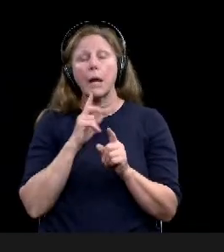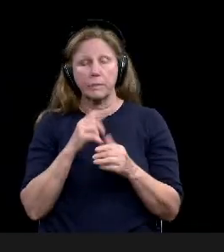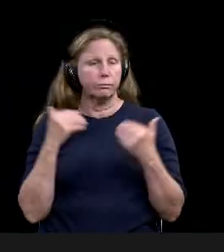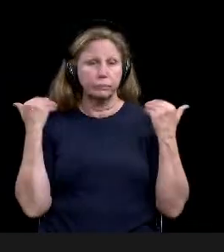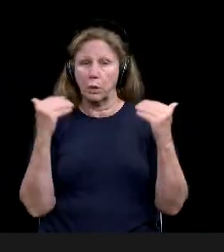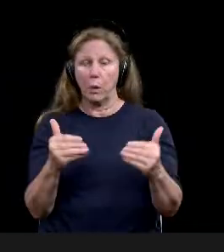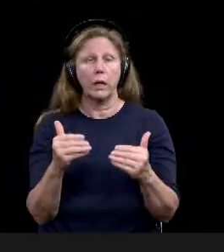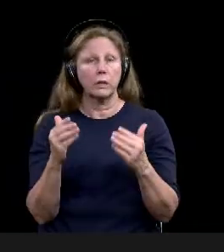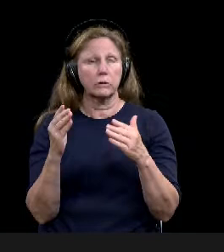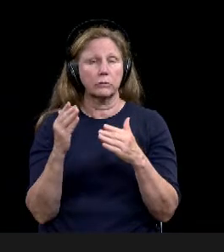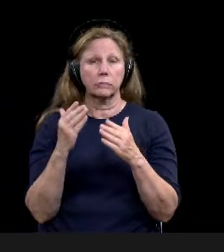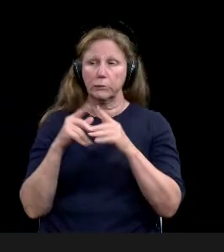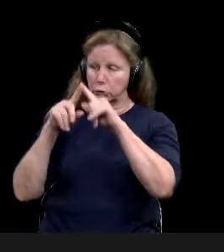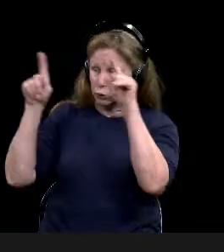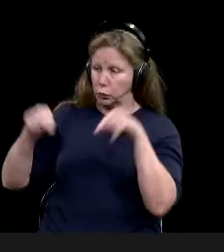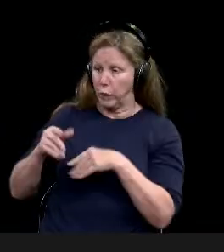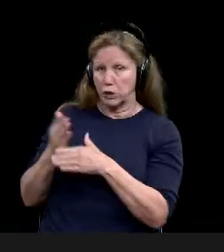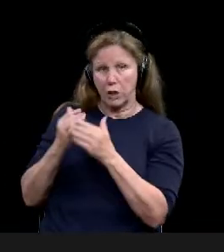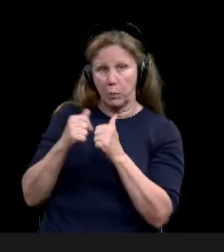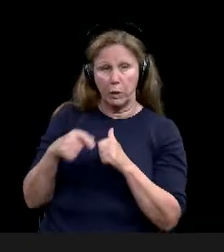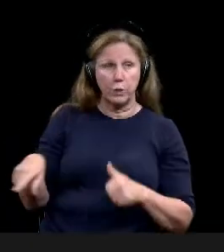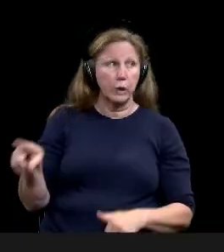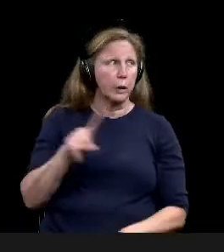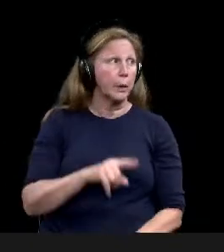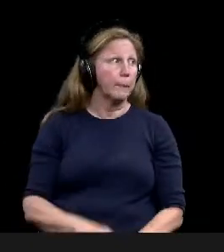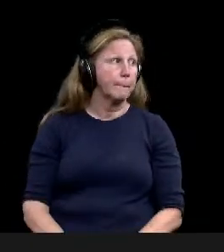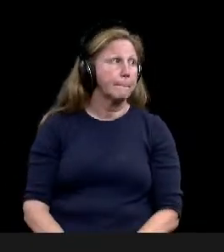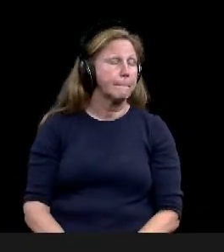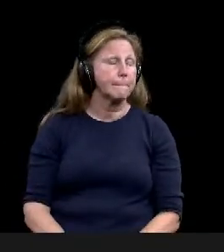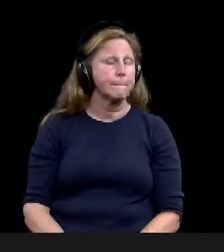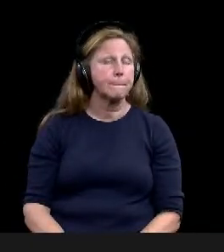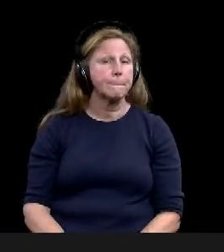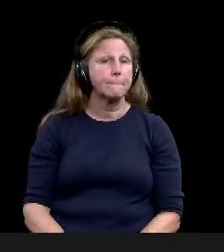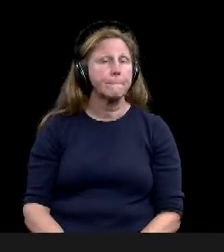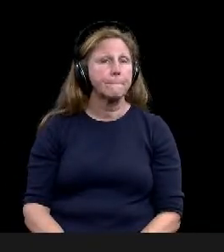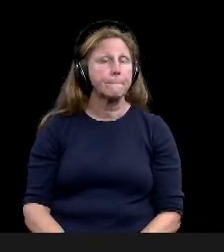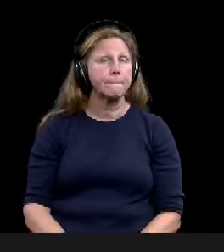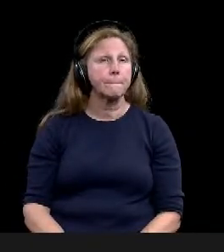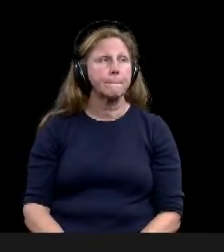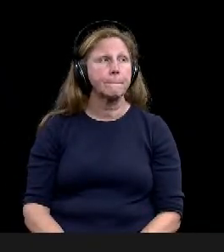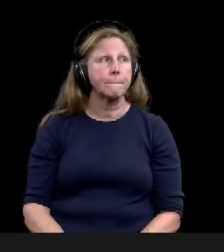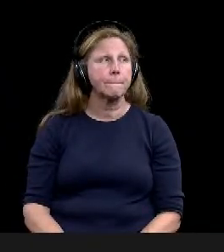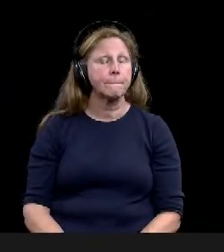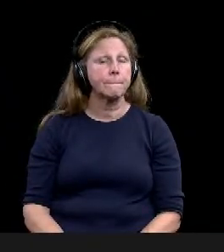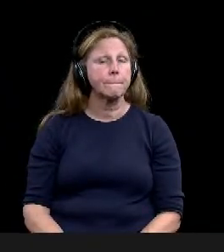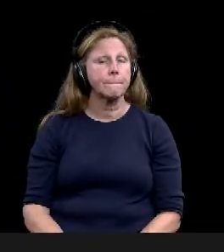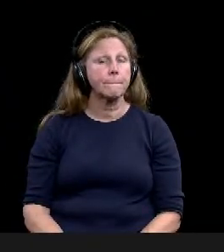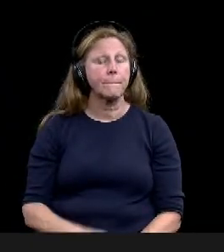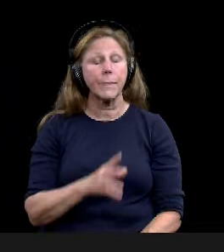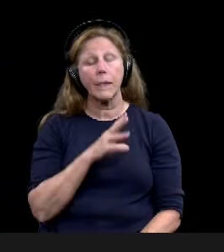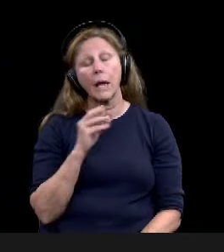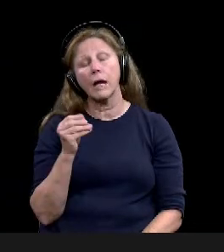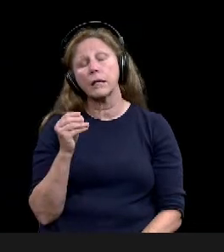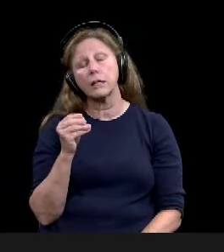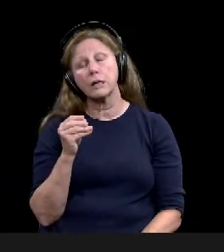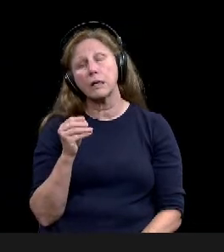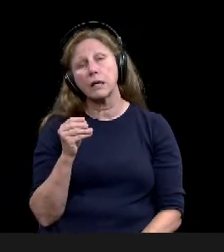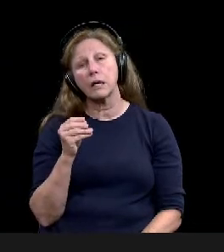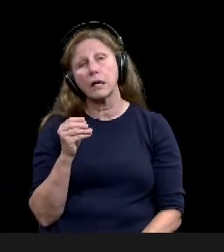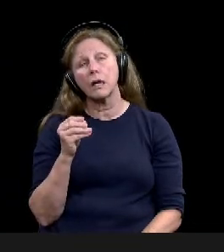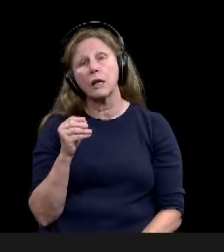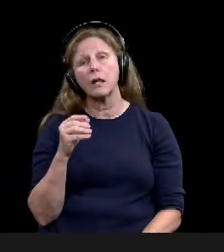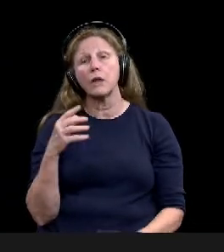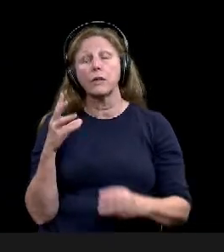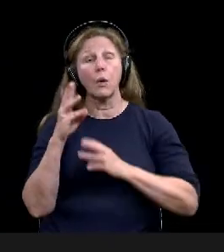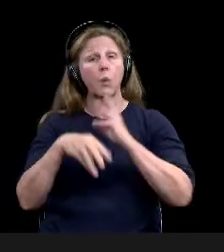And while the World Health Organization reported that the world has reached a record 5.7 million